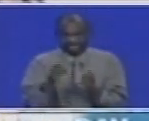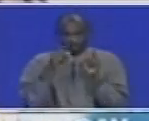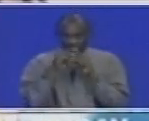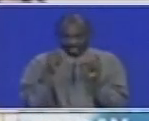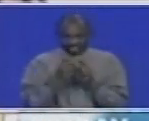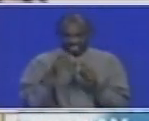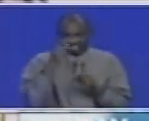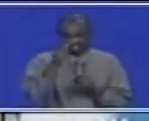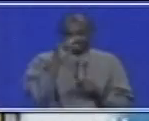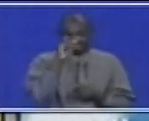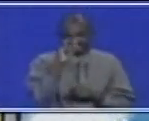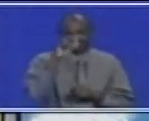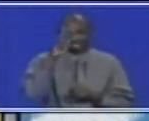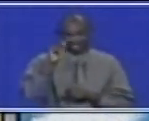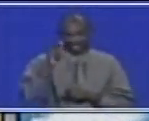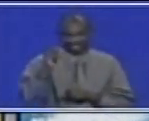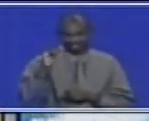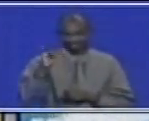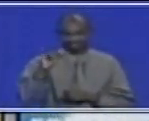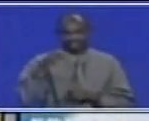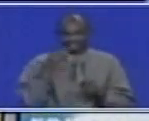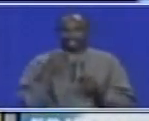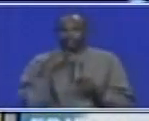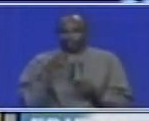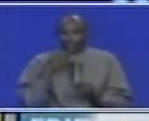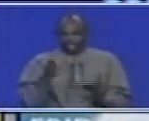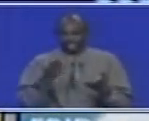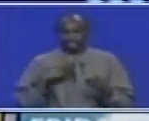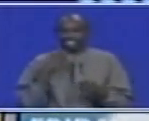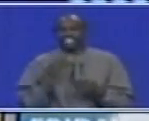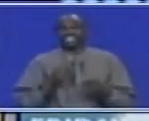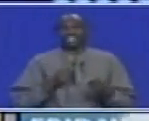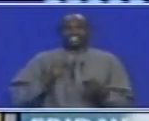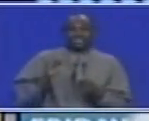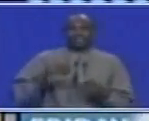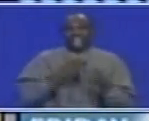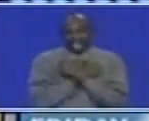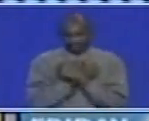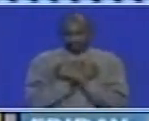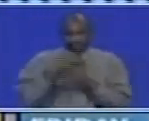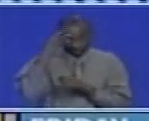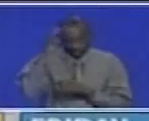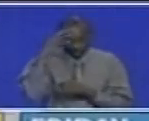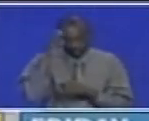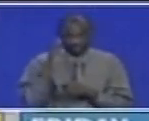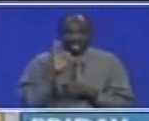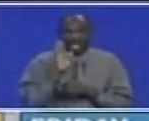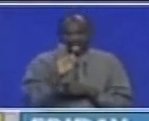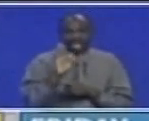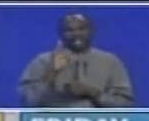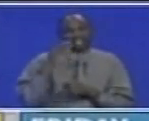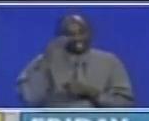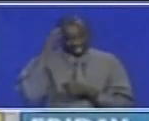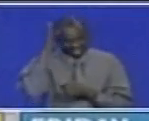is tyranny. Very well, Willis. Now, do we say she loves to comb her hair, or she loves to comb her